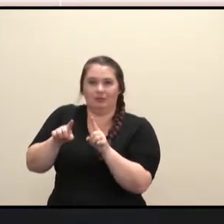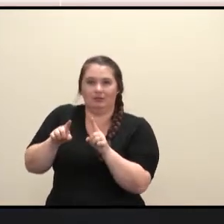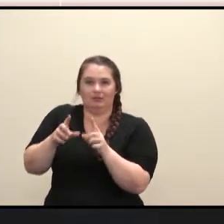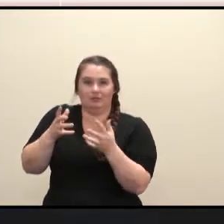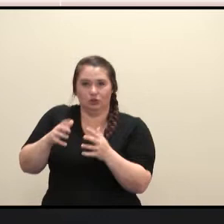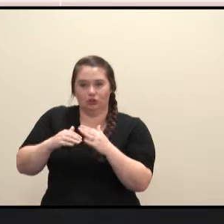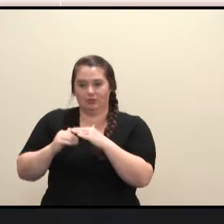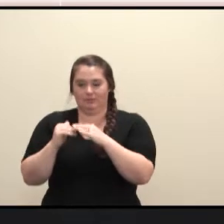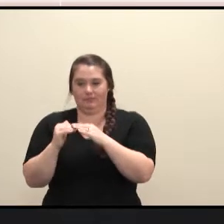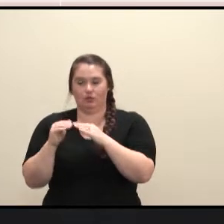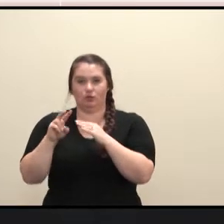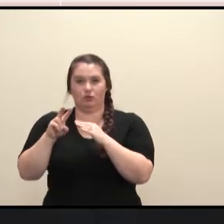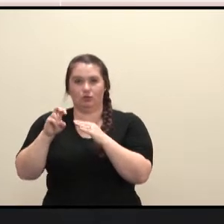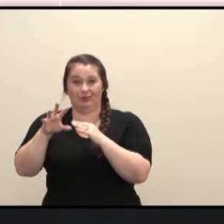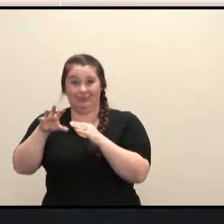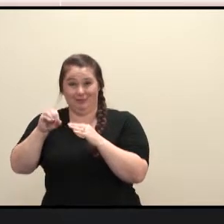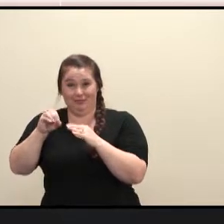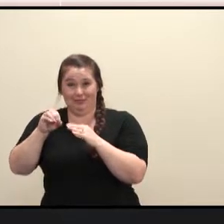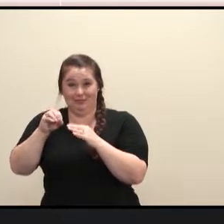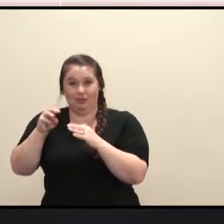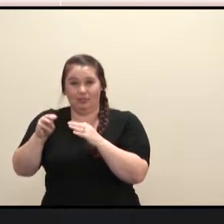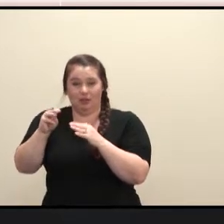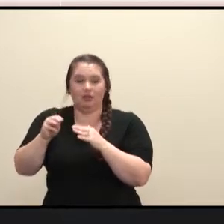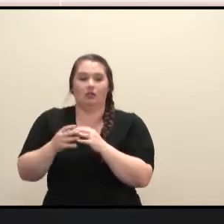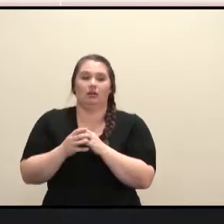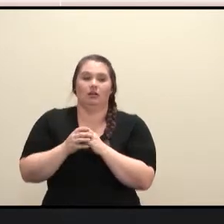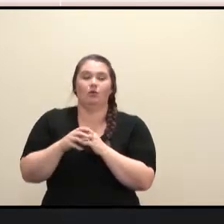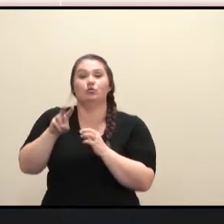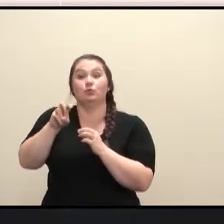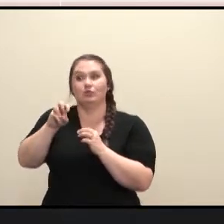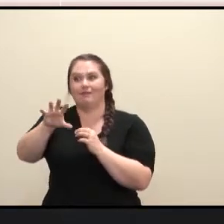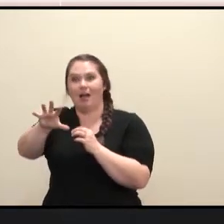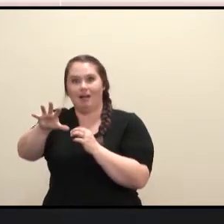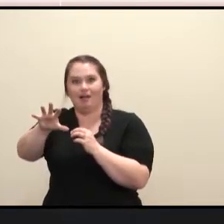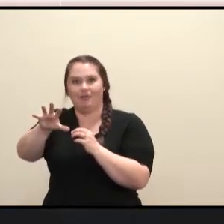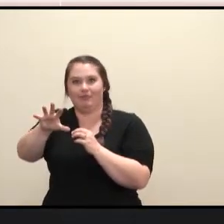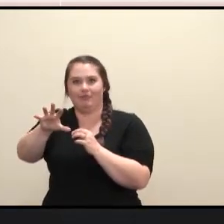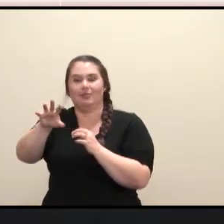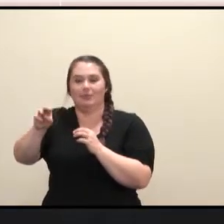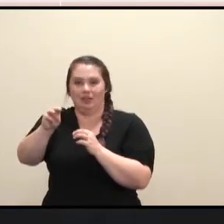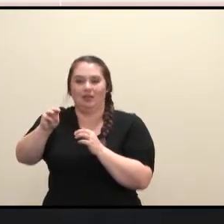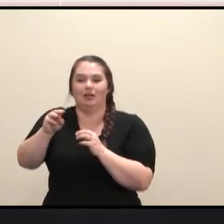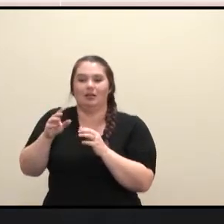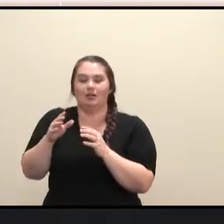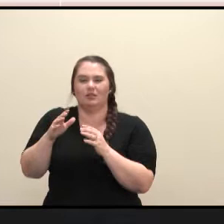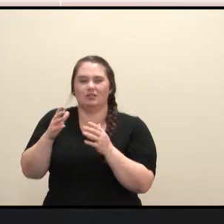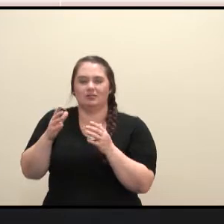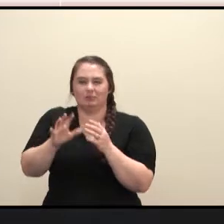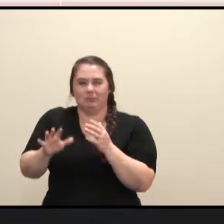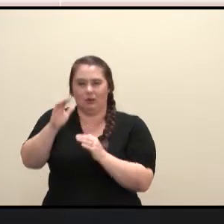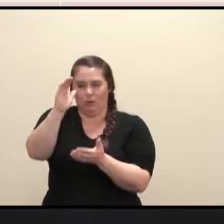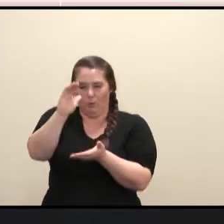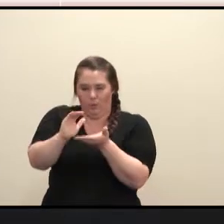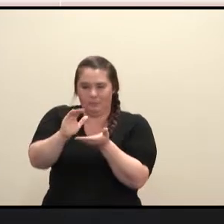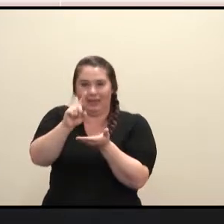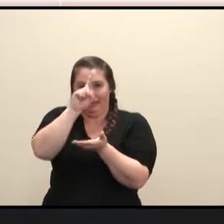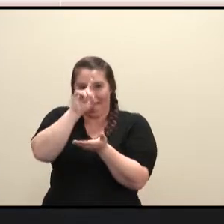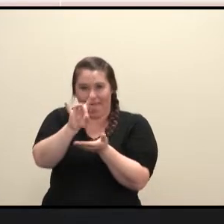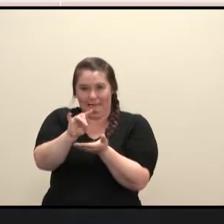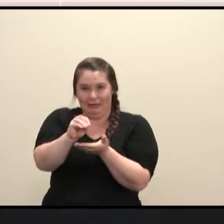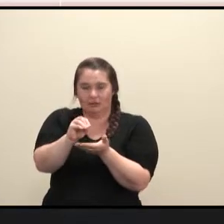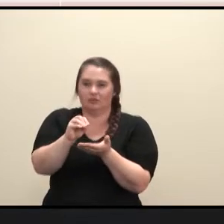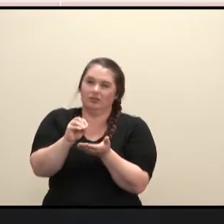$355 million. With the $200 million, it was a little under 8 cents. So we're still only adding about a